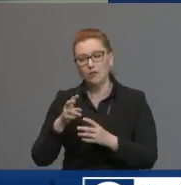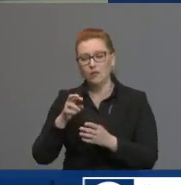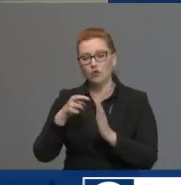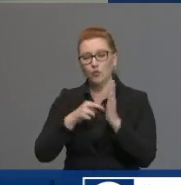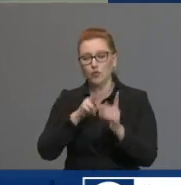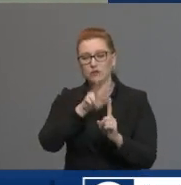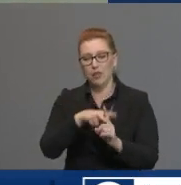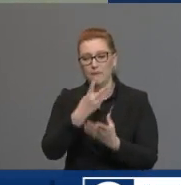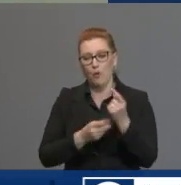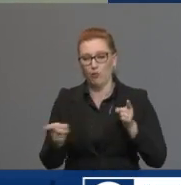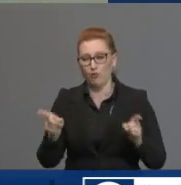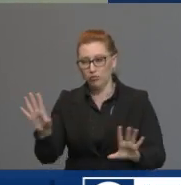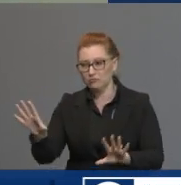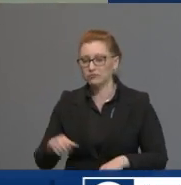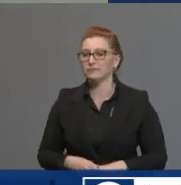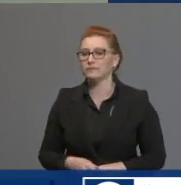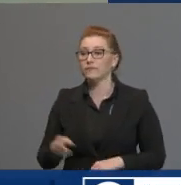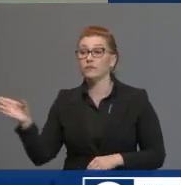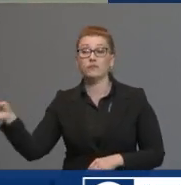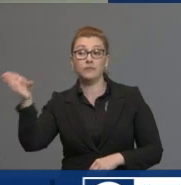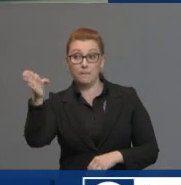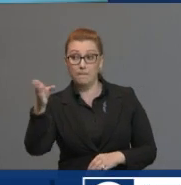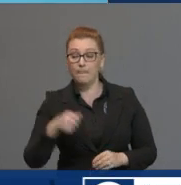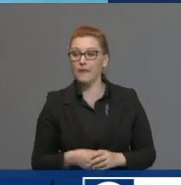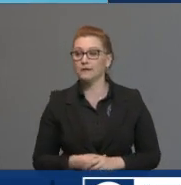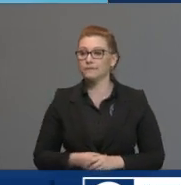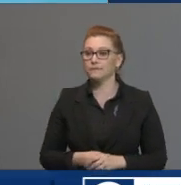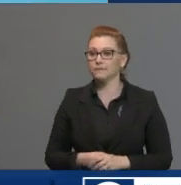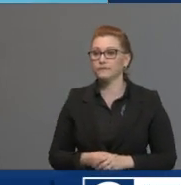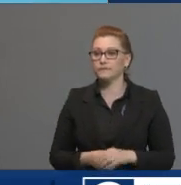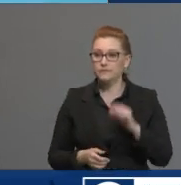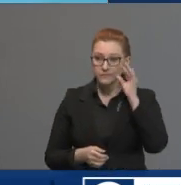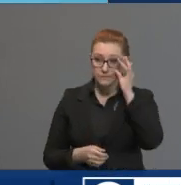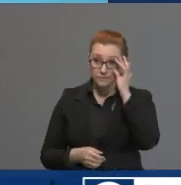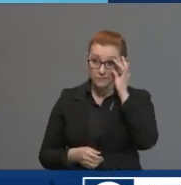get them through this. We want to wrap up. I'm going to go to Melissa and Dennis.